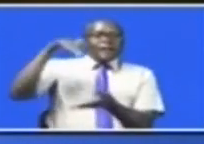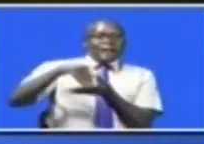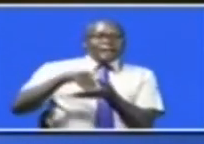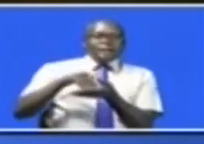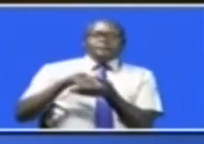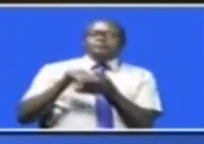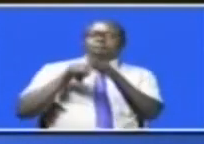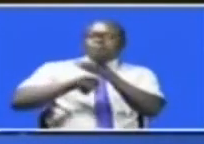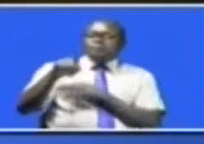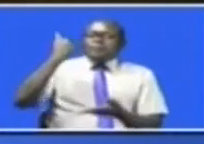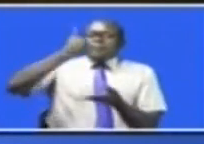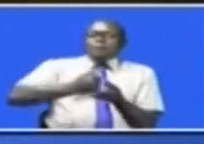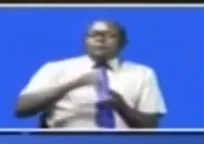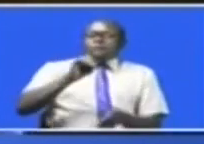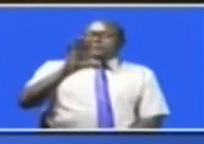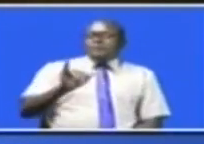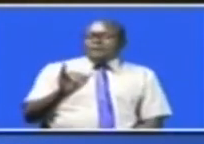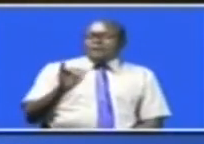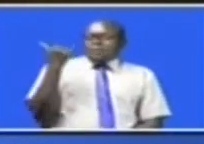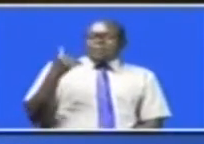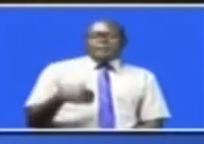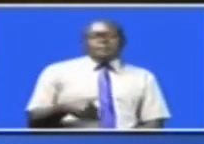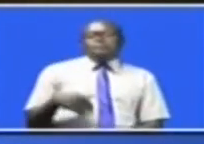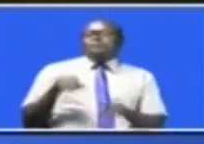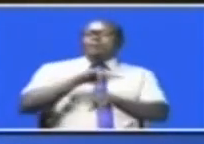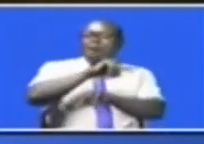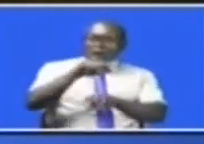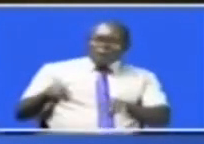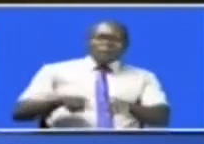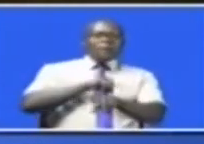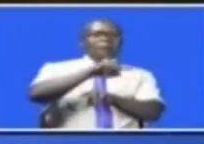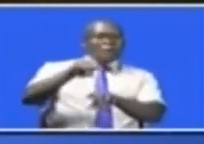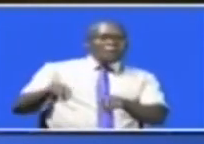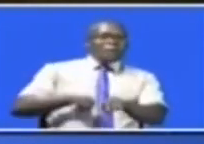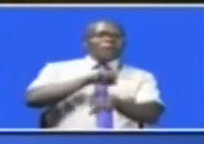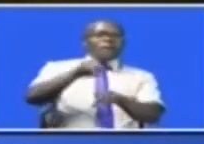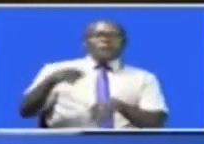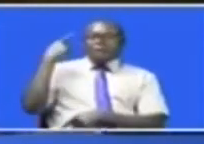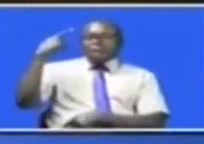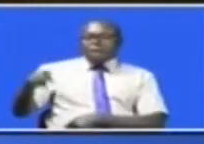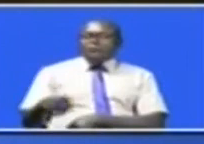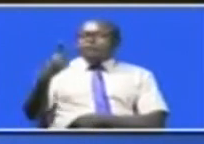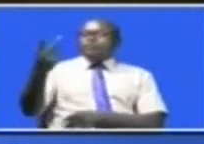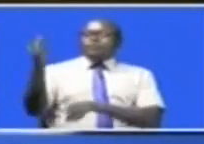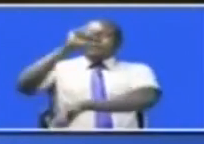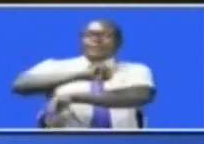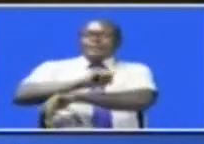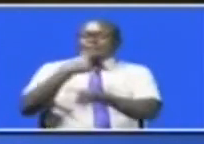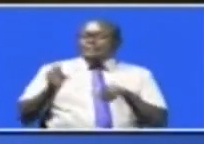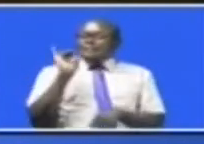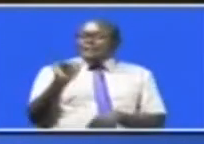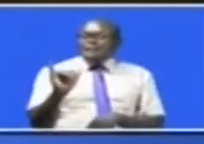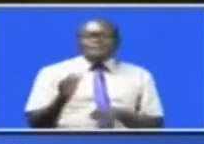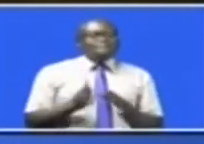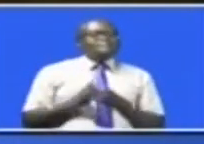here again because they had spent long hours for the past 2 days. But